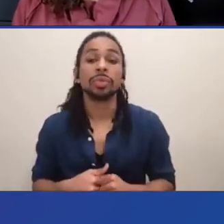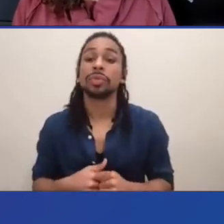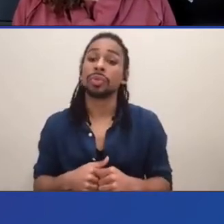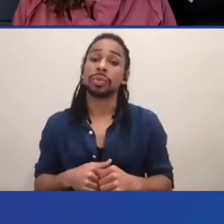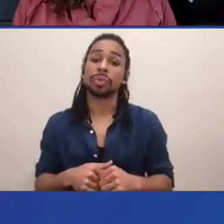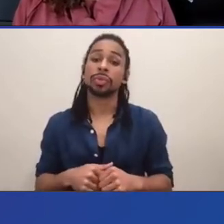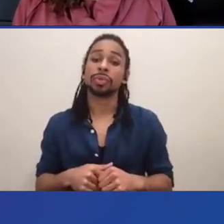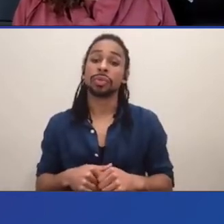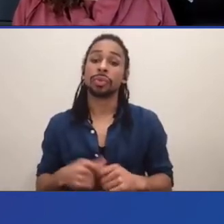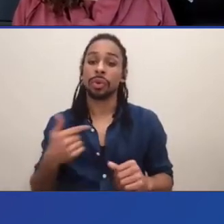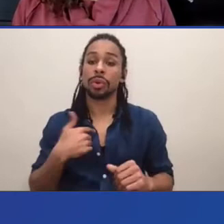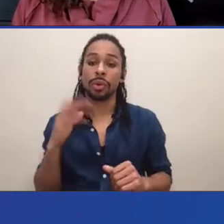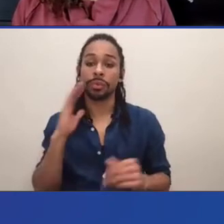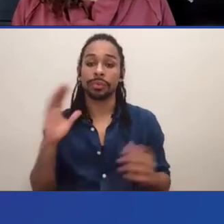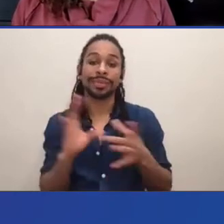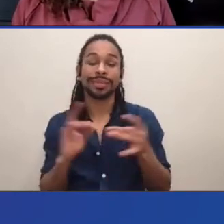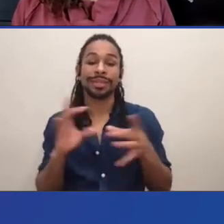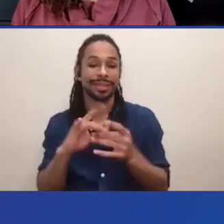so that's what